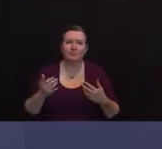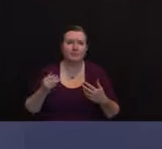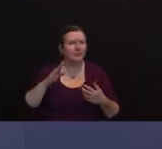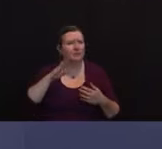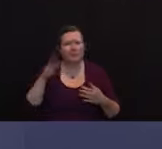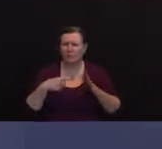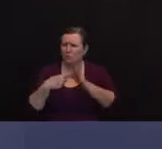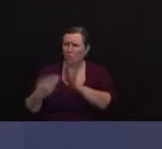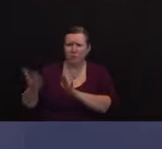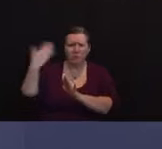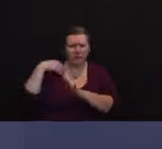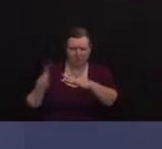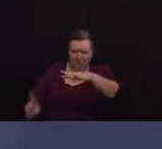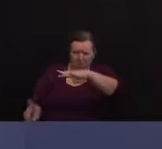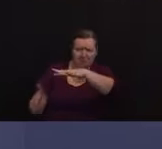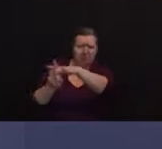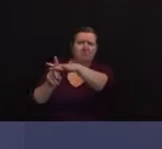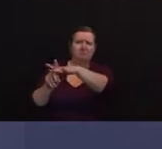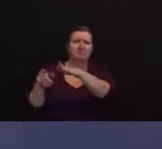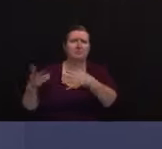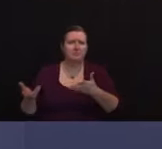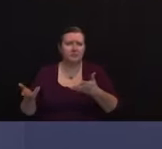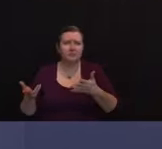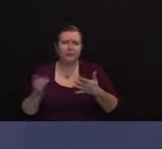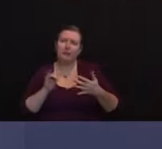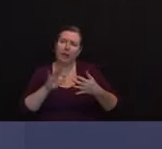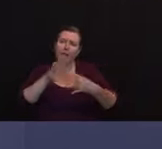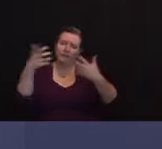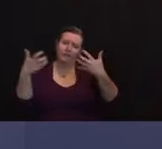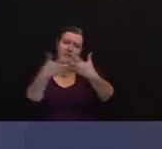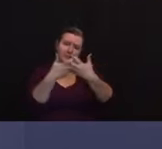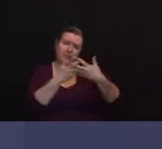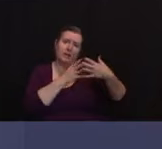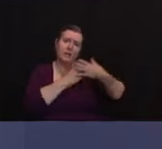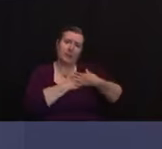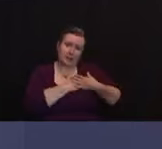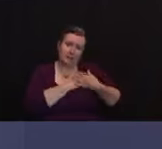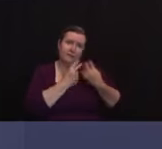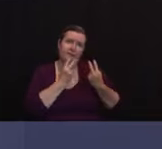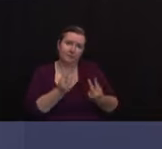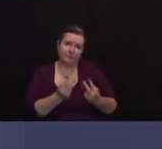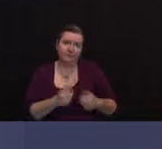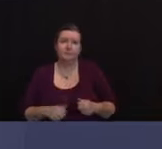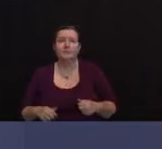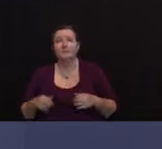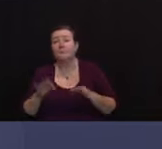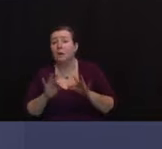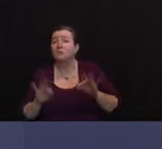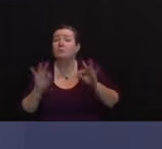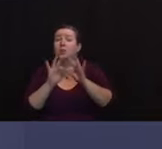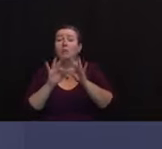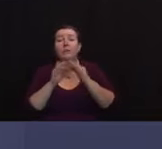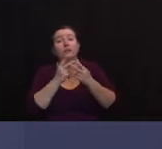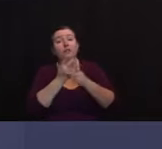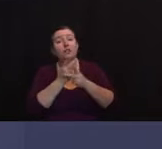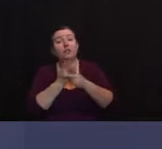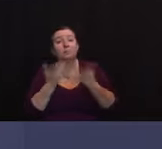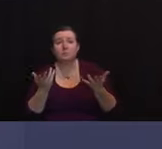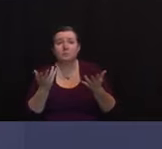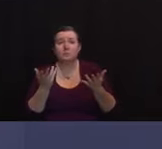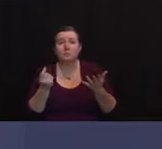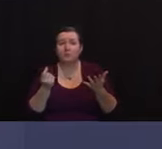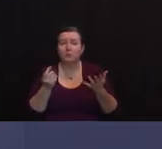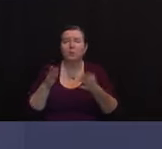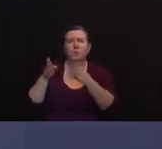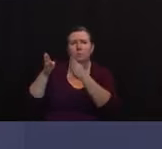in the past. Also, as a reminder, an essential caregiver could be an individual who was previously actively engaged